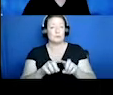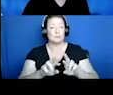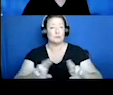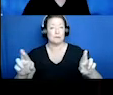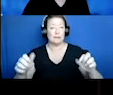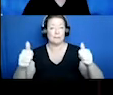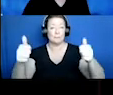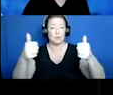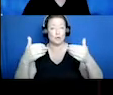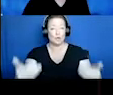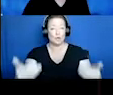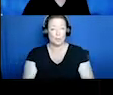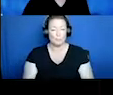to go.